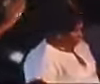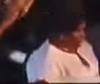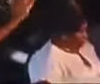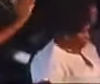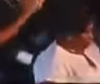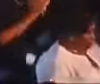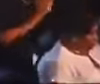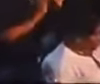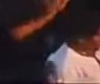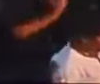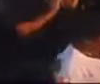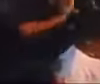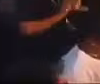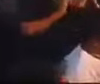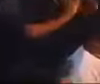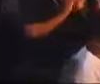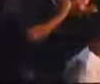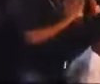All doors open.